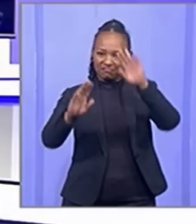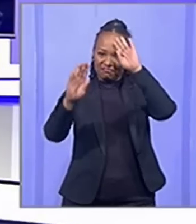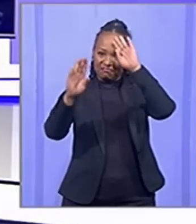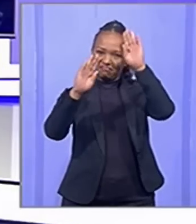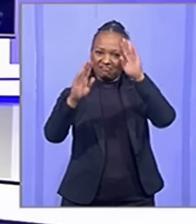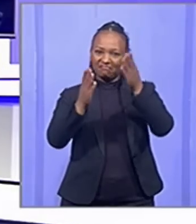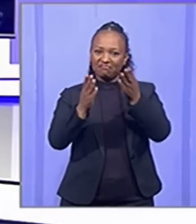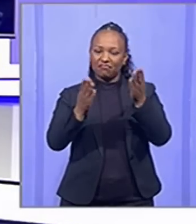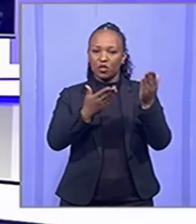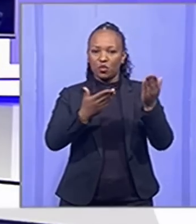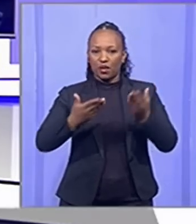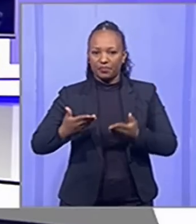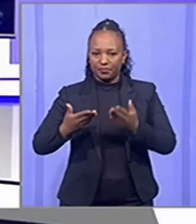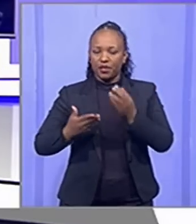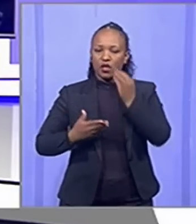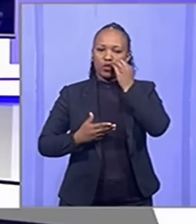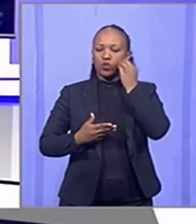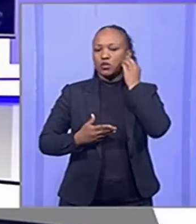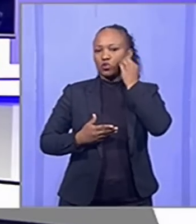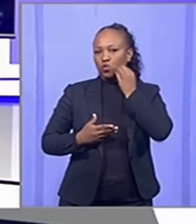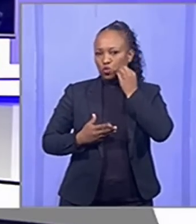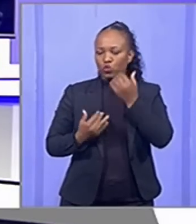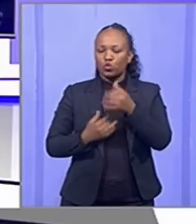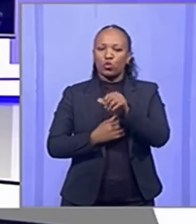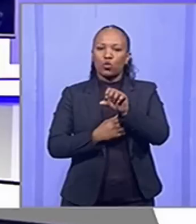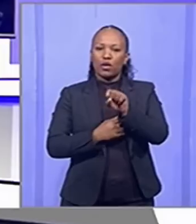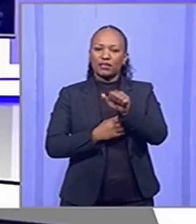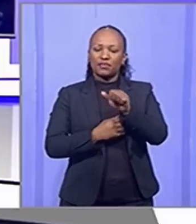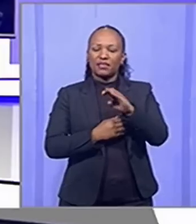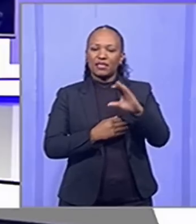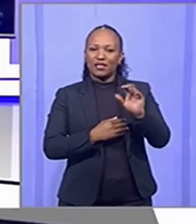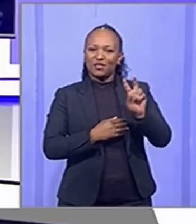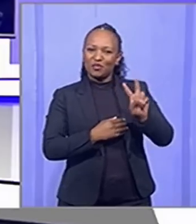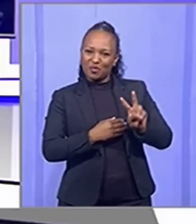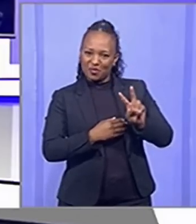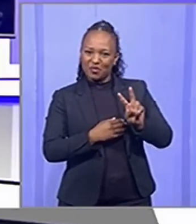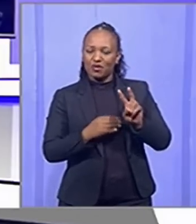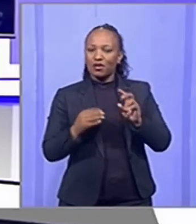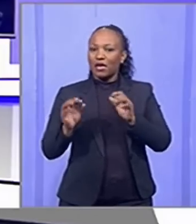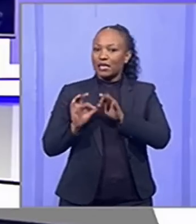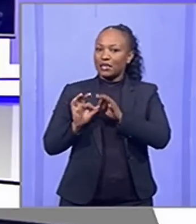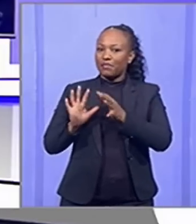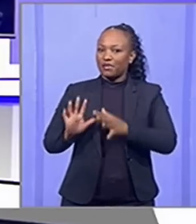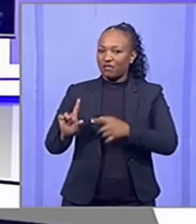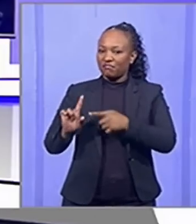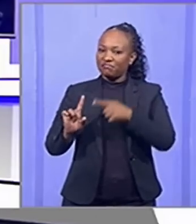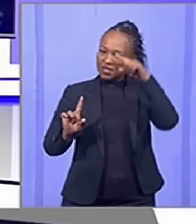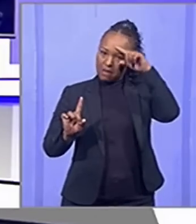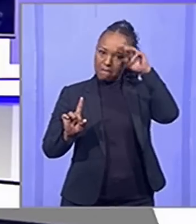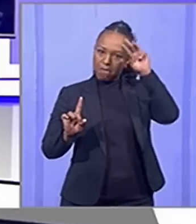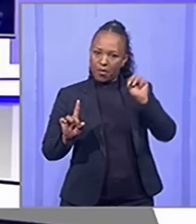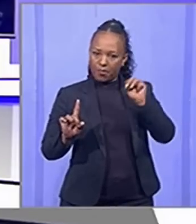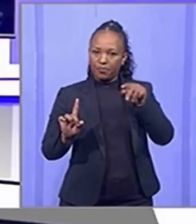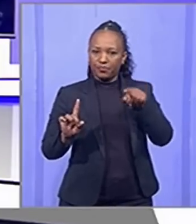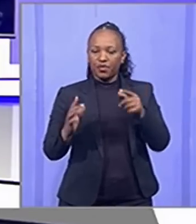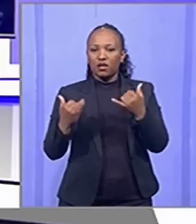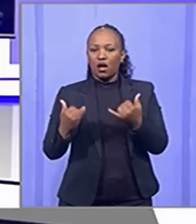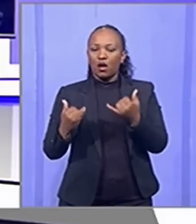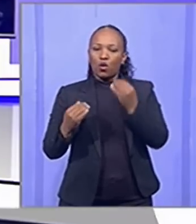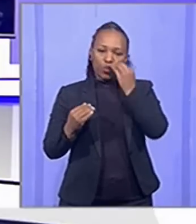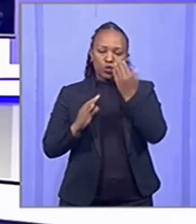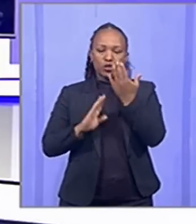Lamba heso la moetswe kgasong ena ya ditaba tsa Sesotho ho SABC 2. Puenya matsoho ke tsamaya le Mphotime le ha o le jwalo ha re qale ka